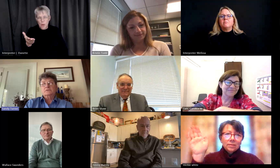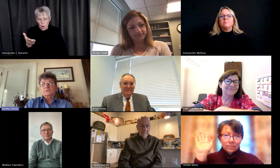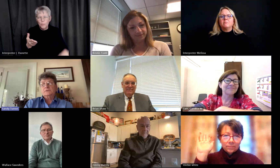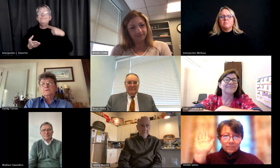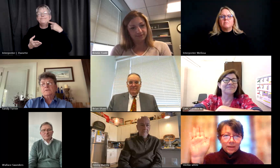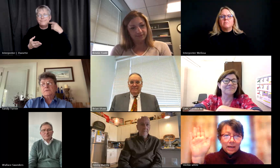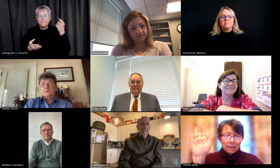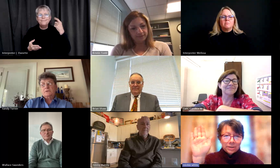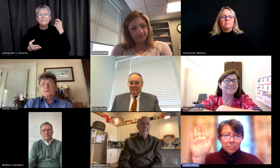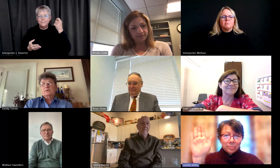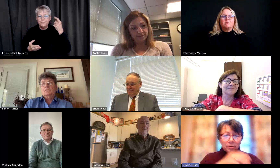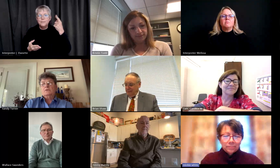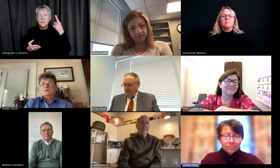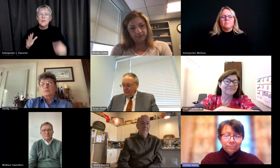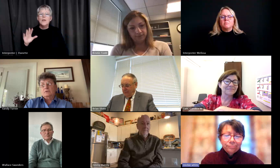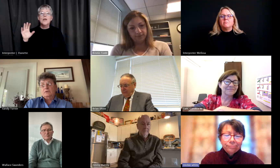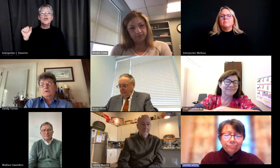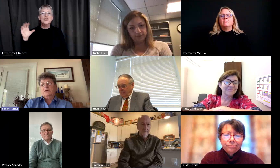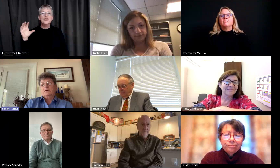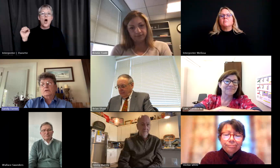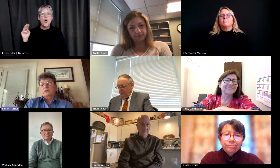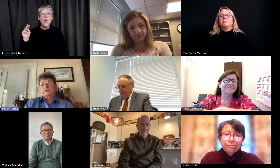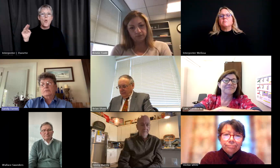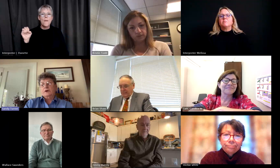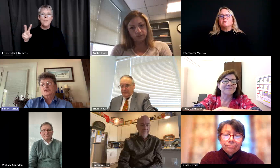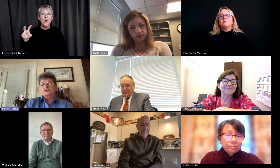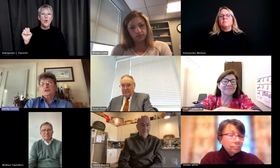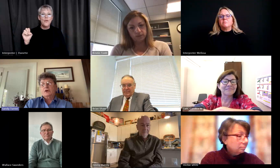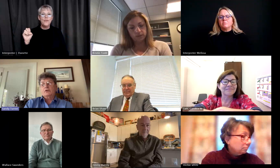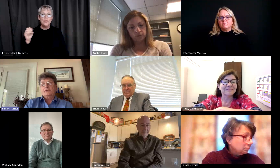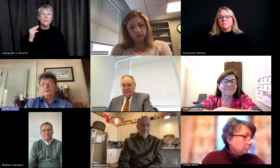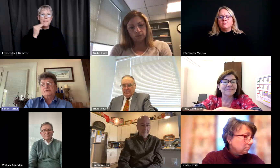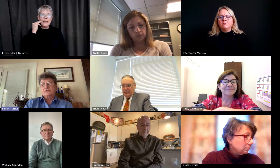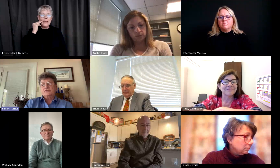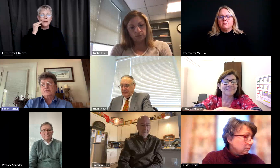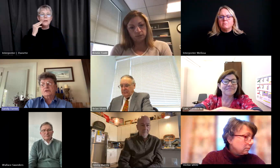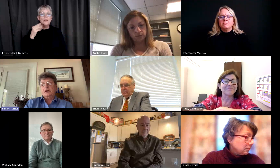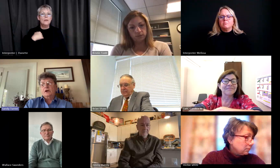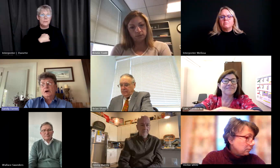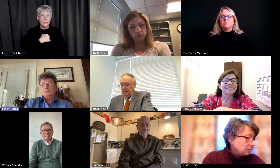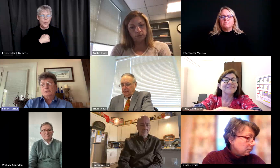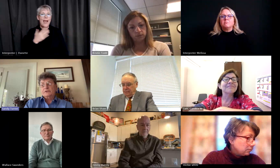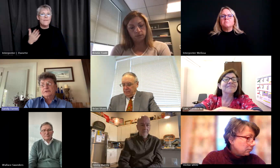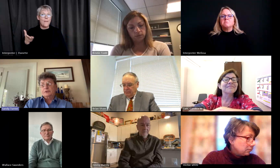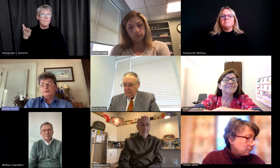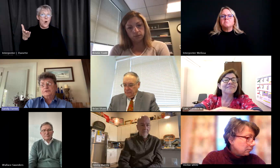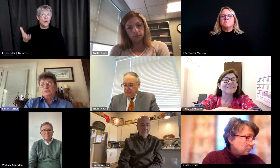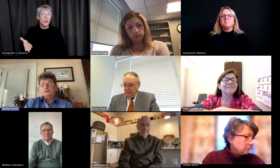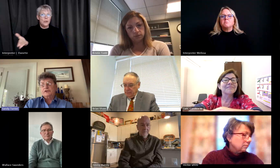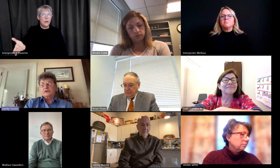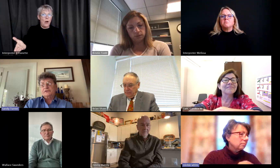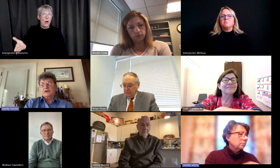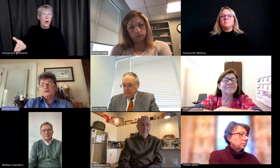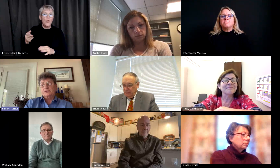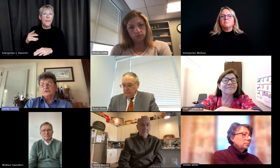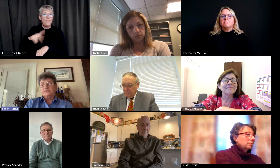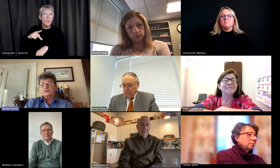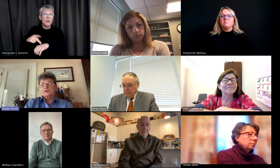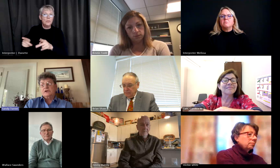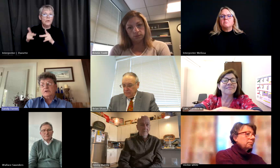position. I'm so moved. Okay, we have a motion to offer the position of principal to